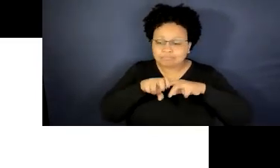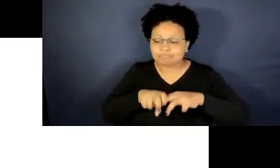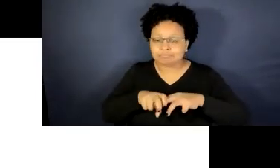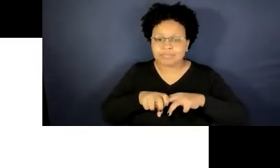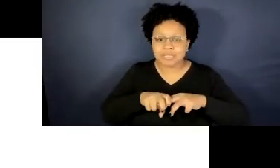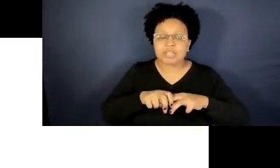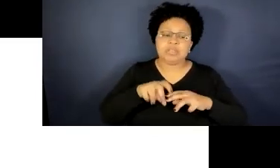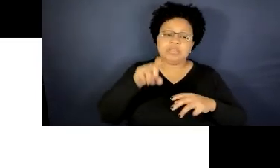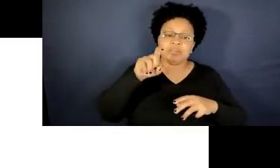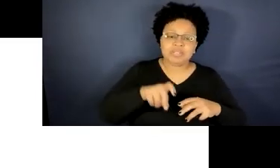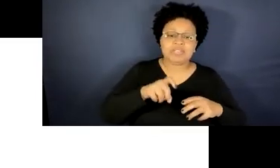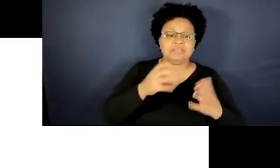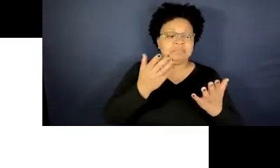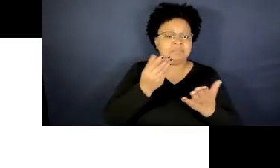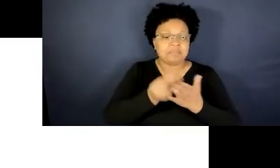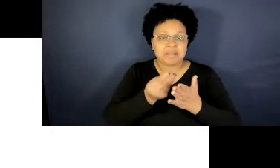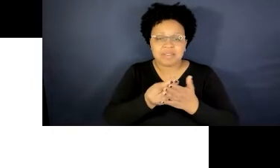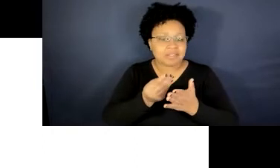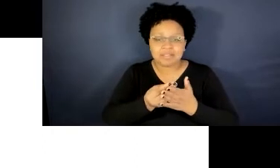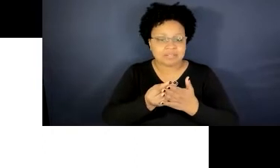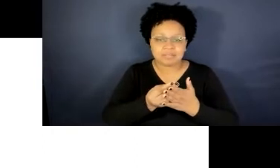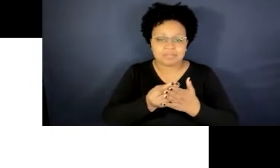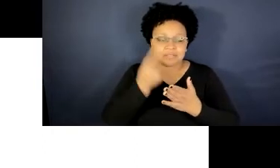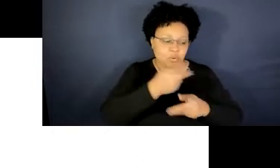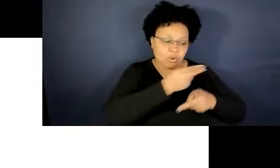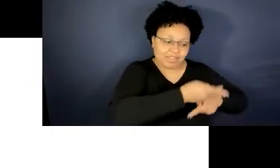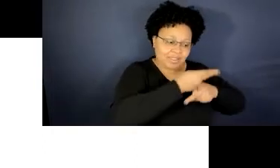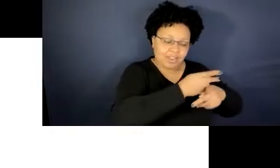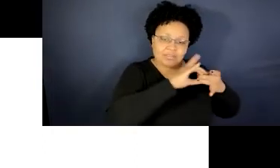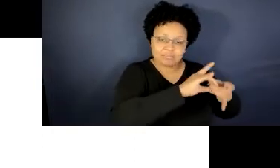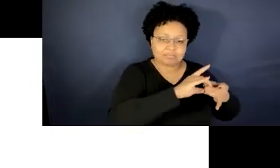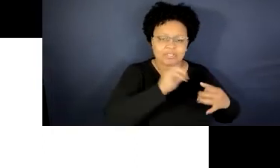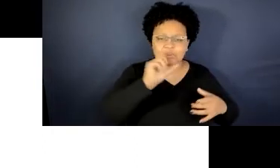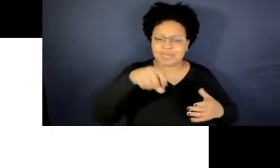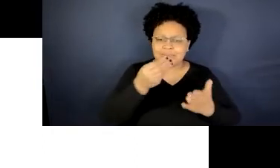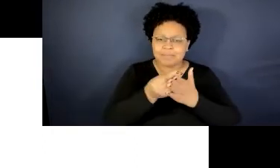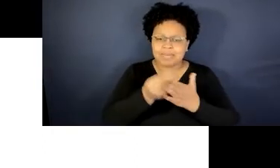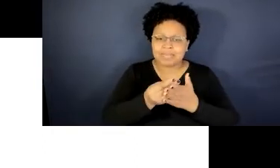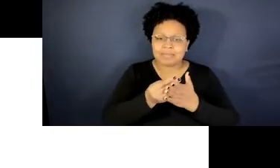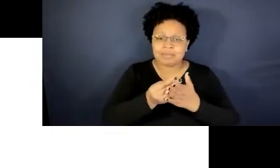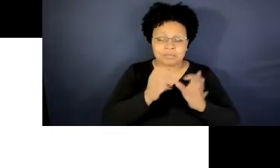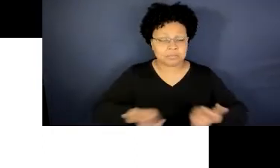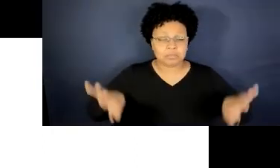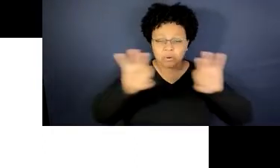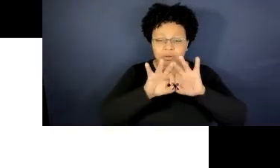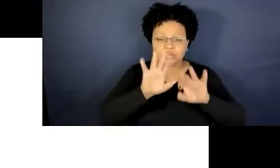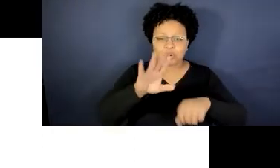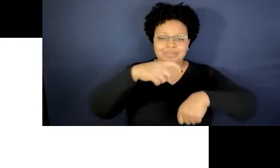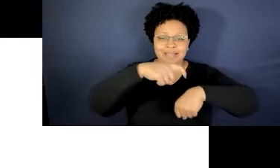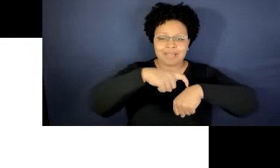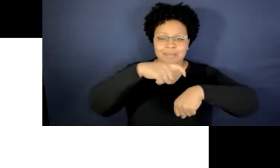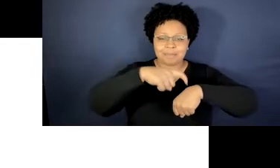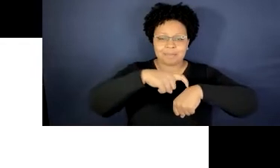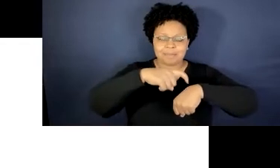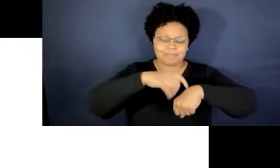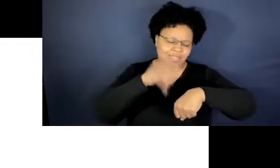nurture and attach to your children. It doesn't take money. All it takes is your time. Your time. That's all